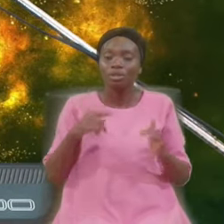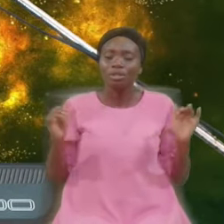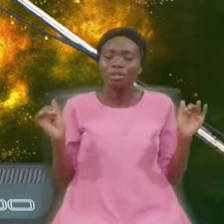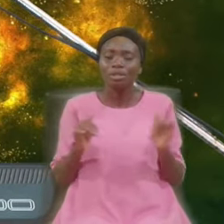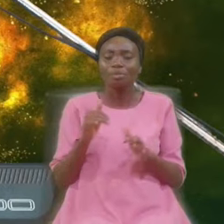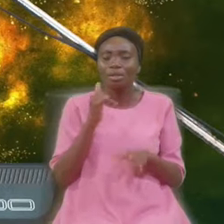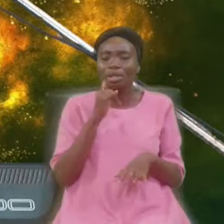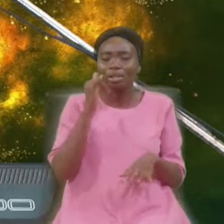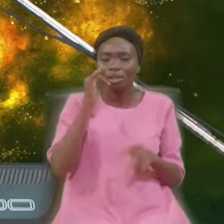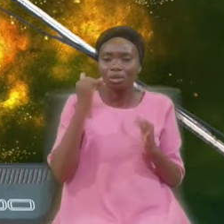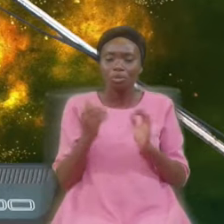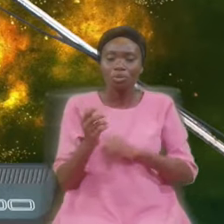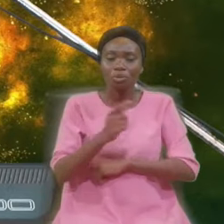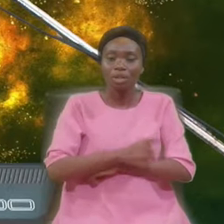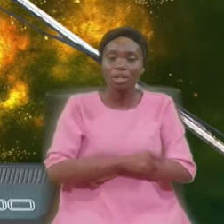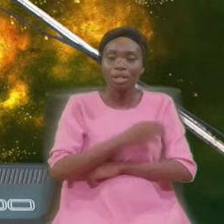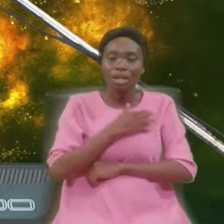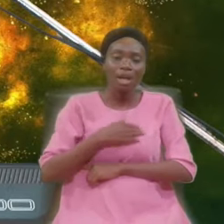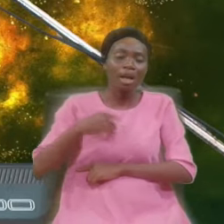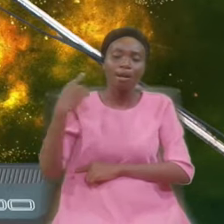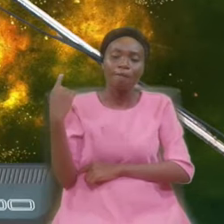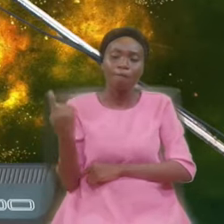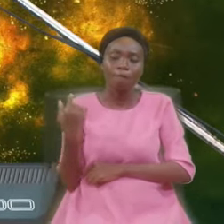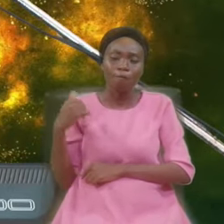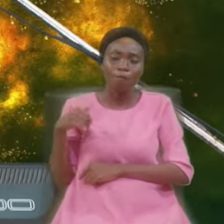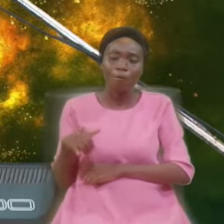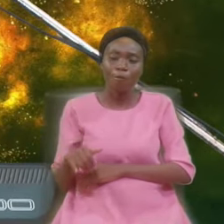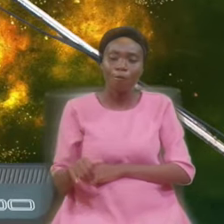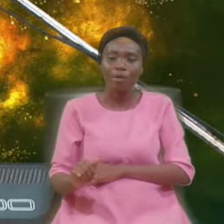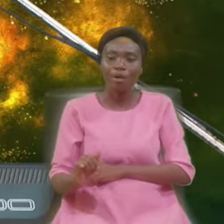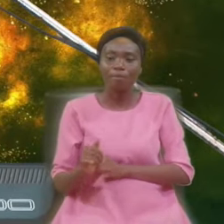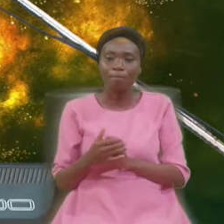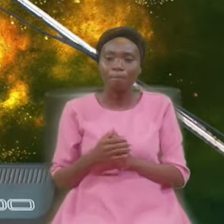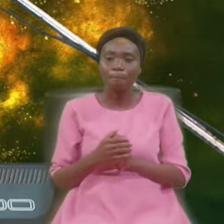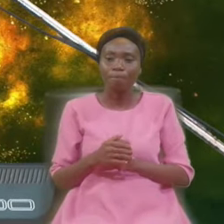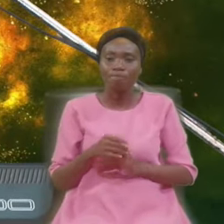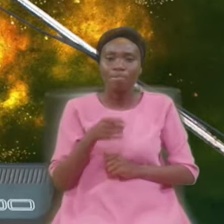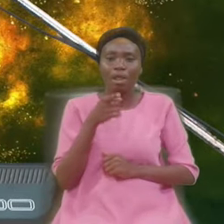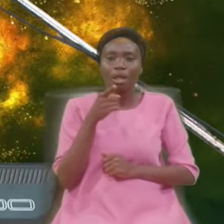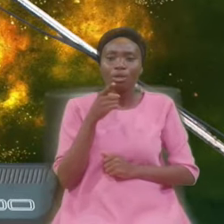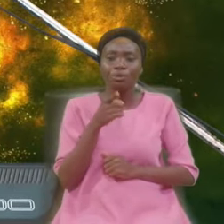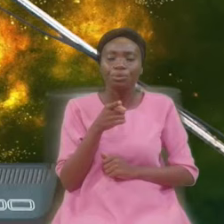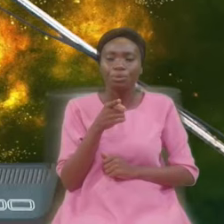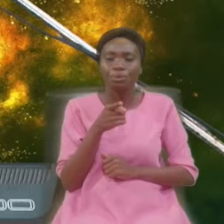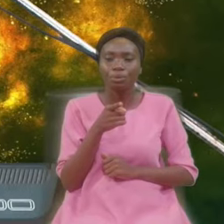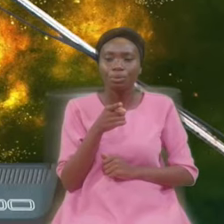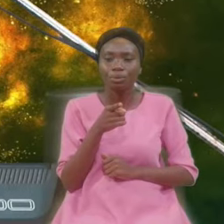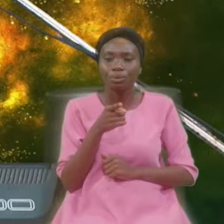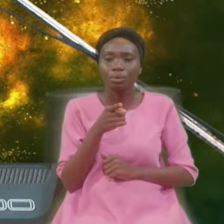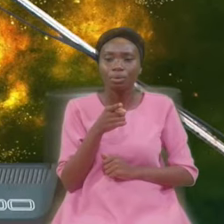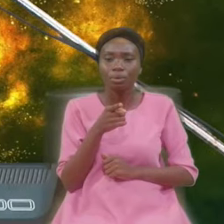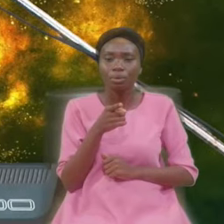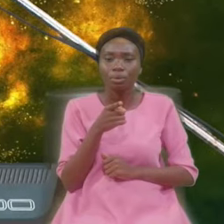yesterday, today, and forever. You will name